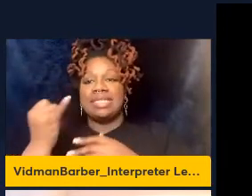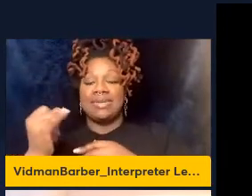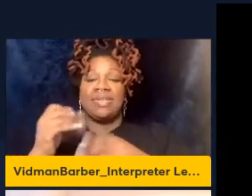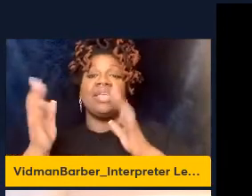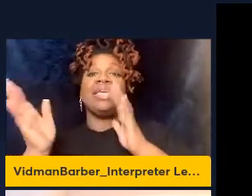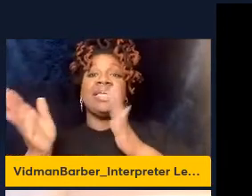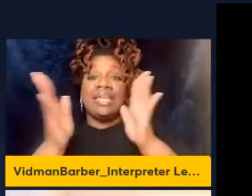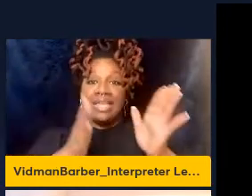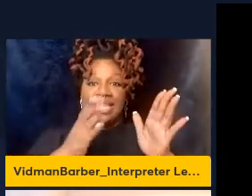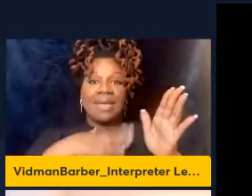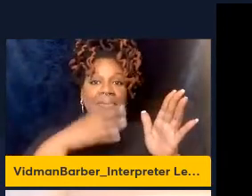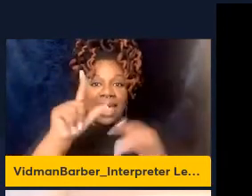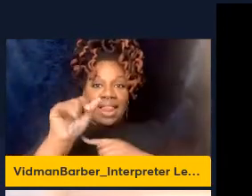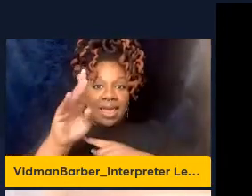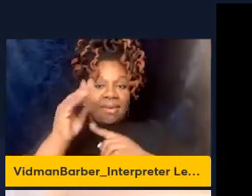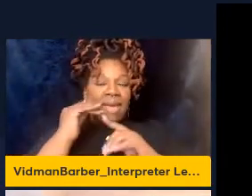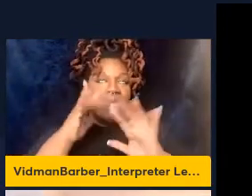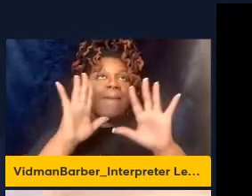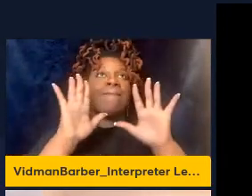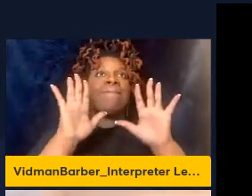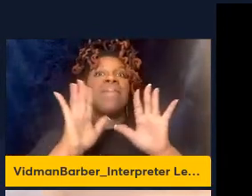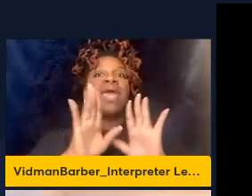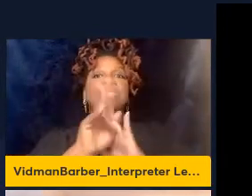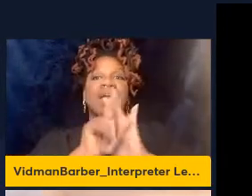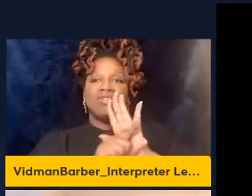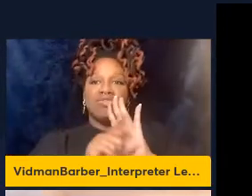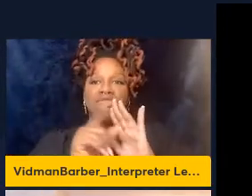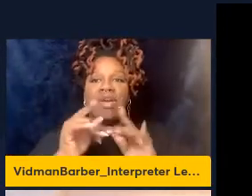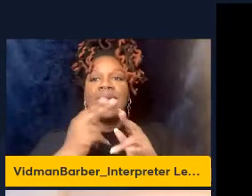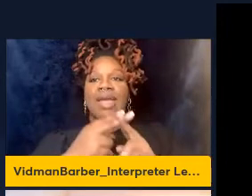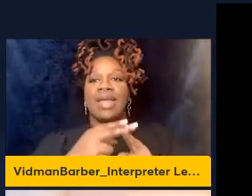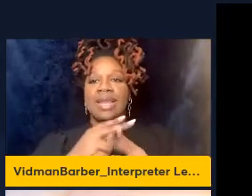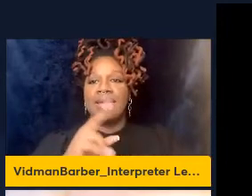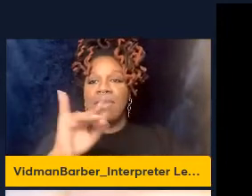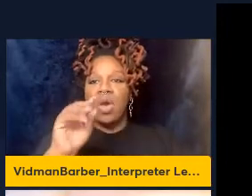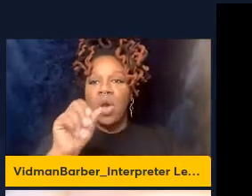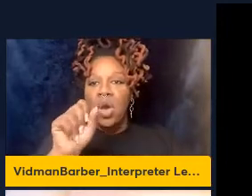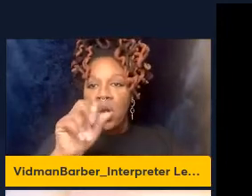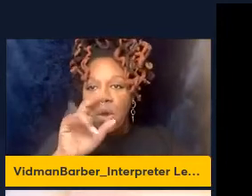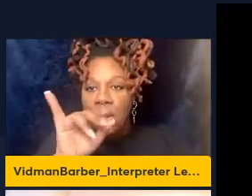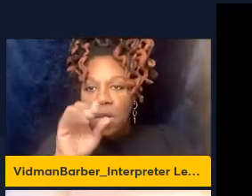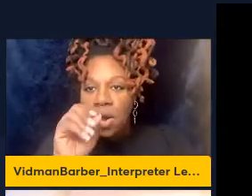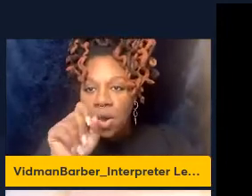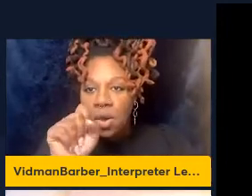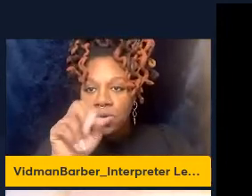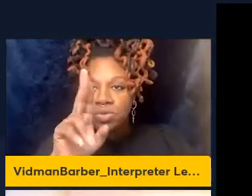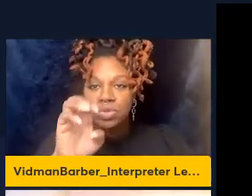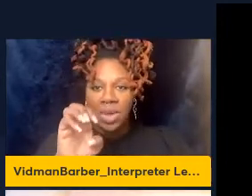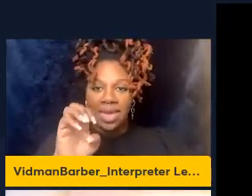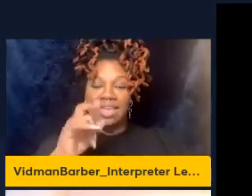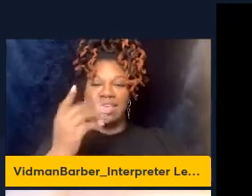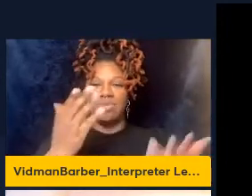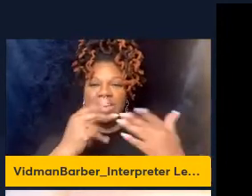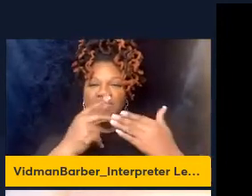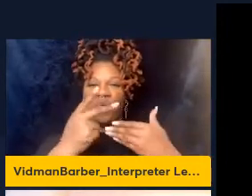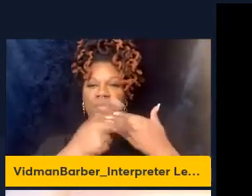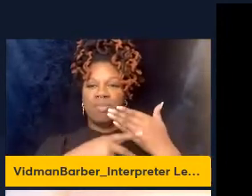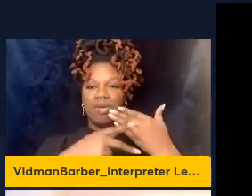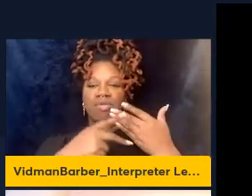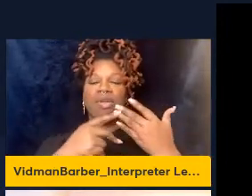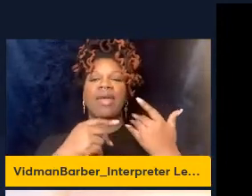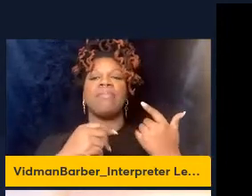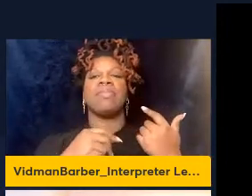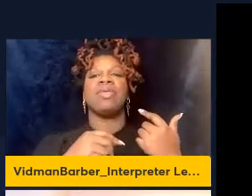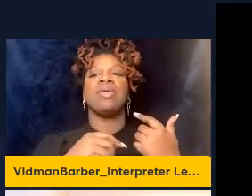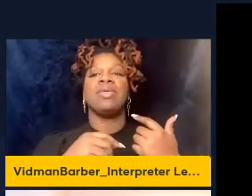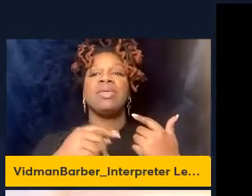have an amazing undergrad named Josue. He was here for a Bridges program as he was transitioning from community college to transfer over to a